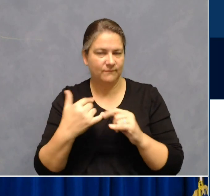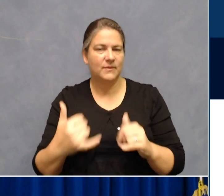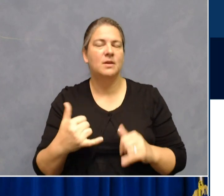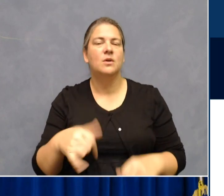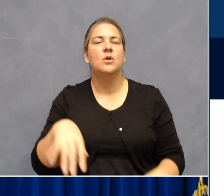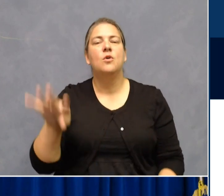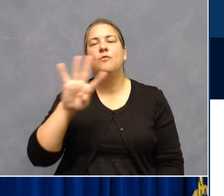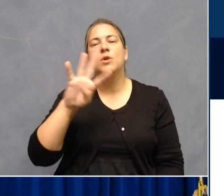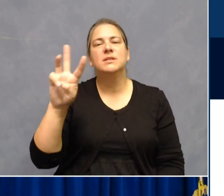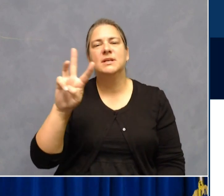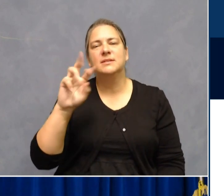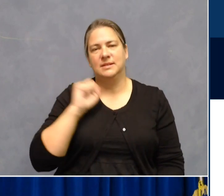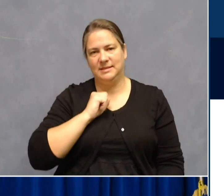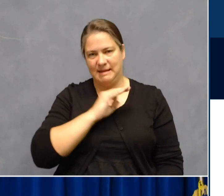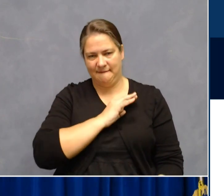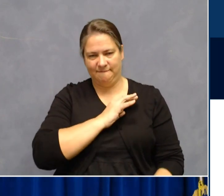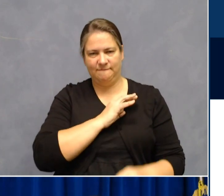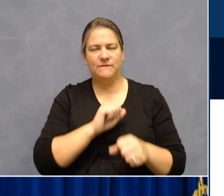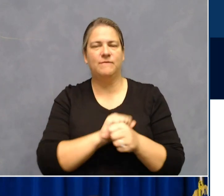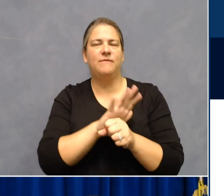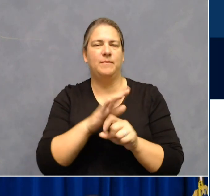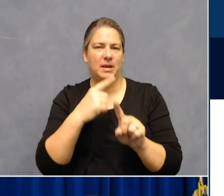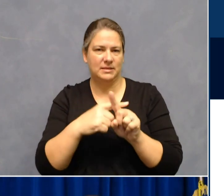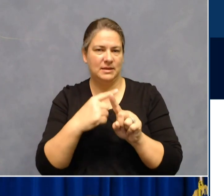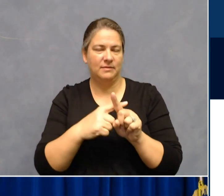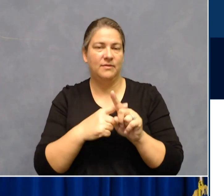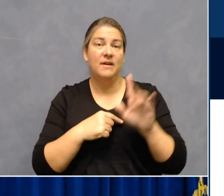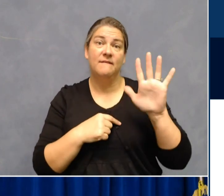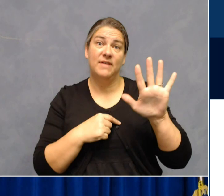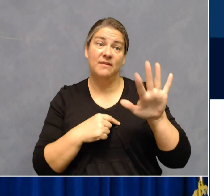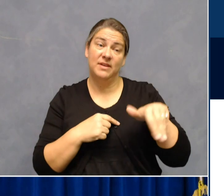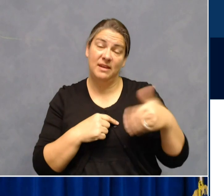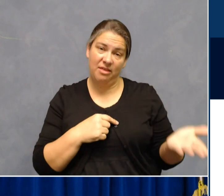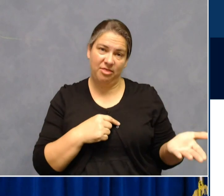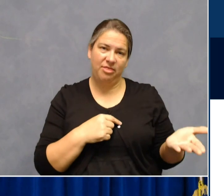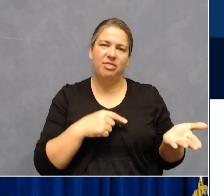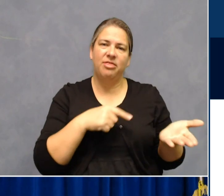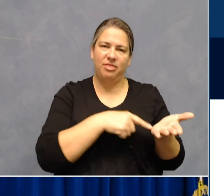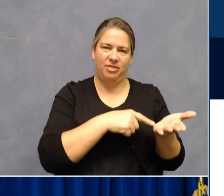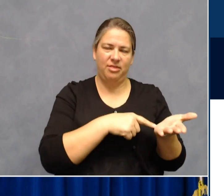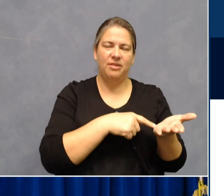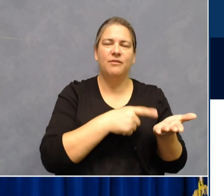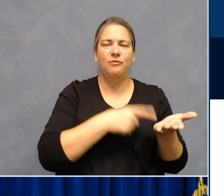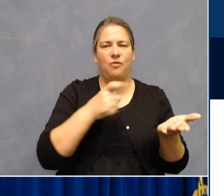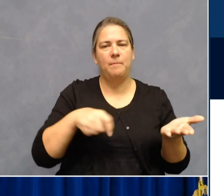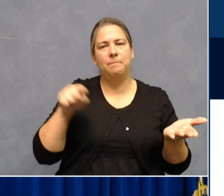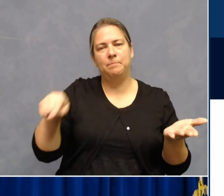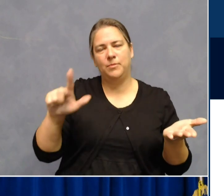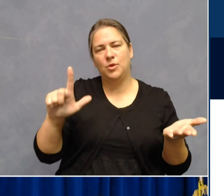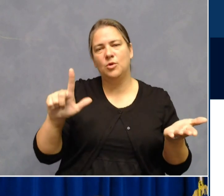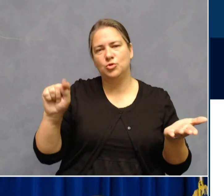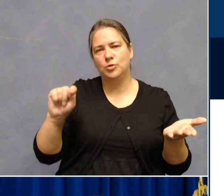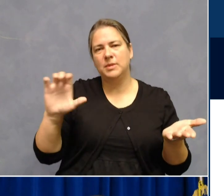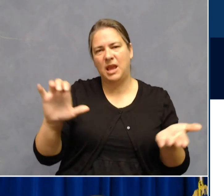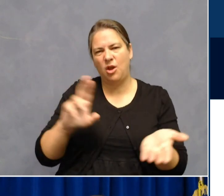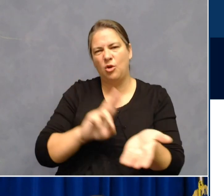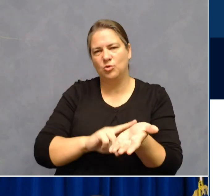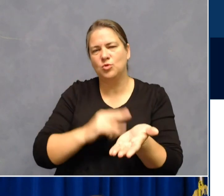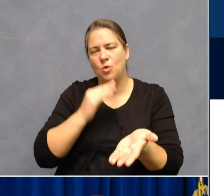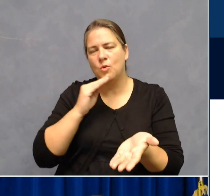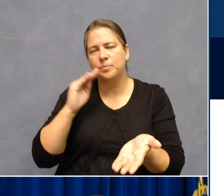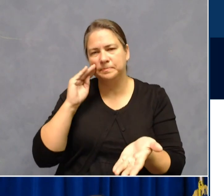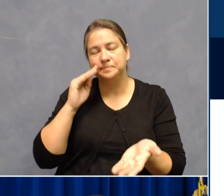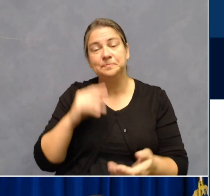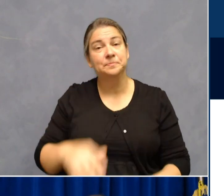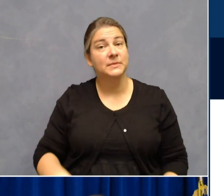staff, 5 additional deaths attributable to long-term care. All right, we're going to kick it over